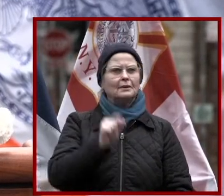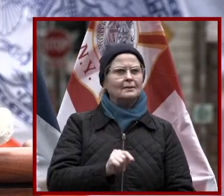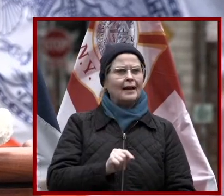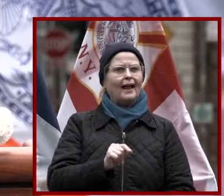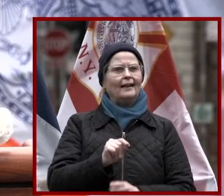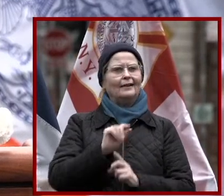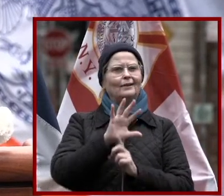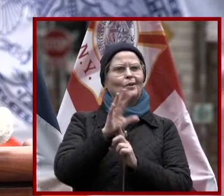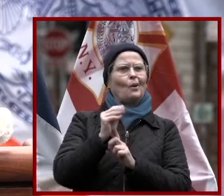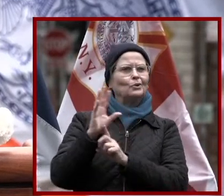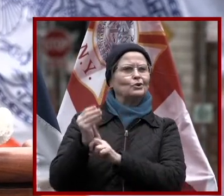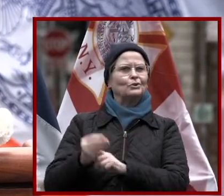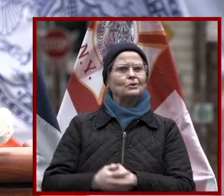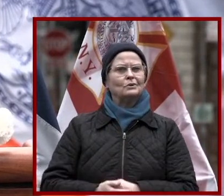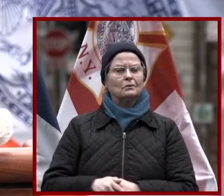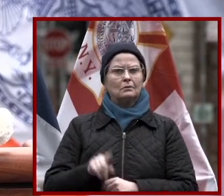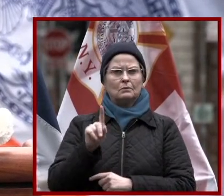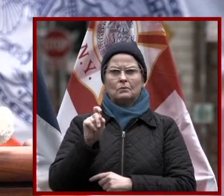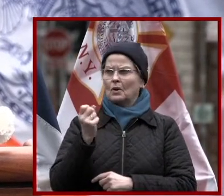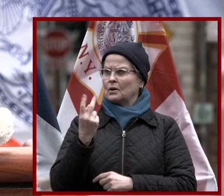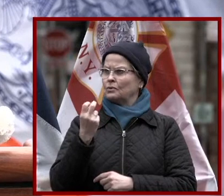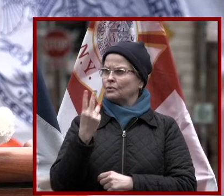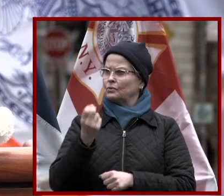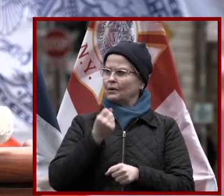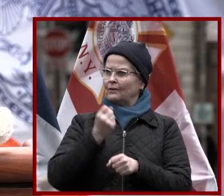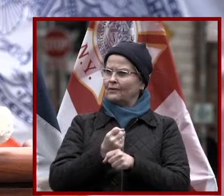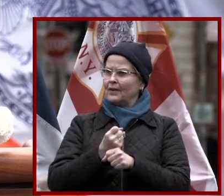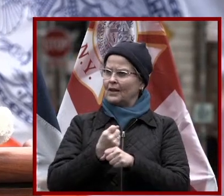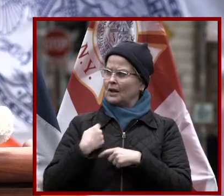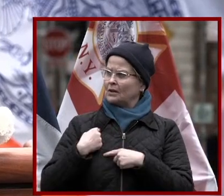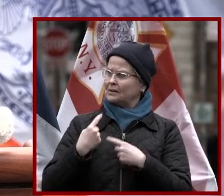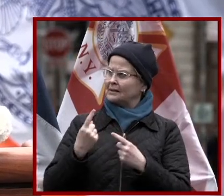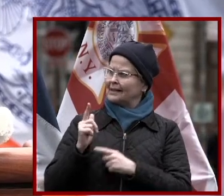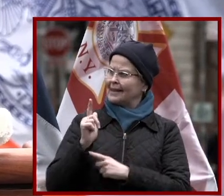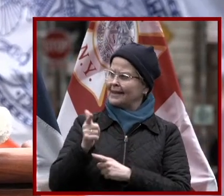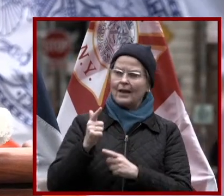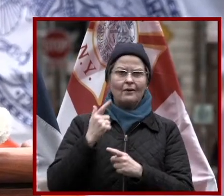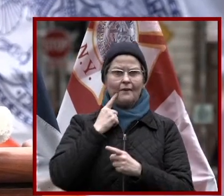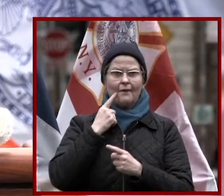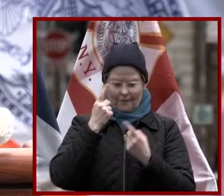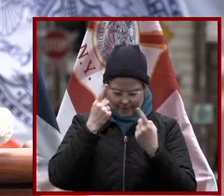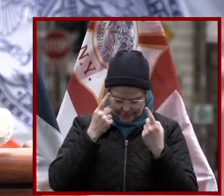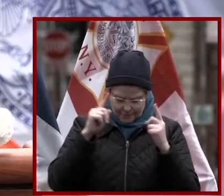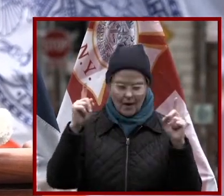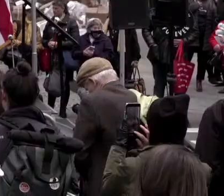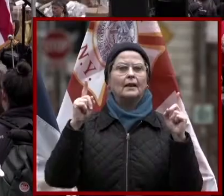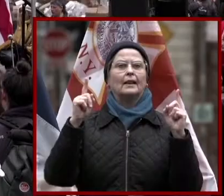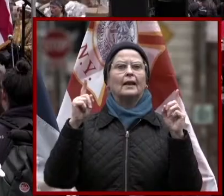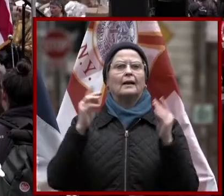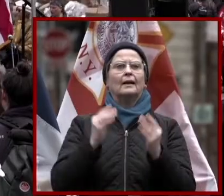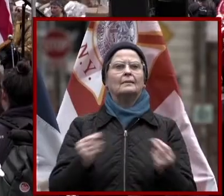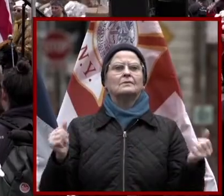112 years later, we are finally going to rectify that injustice.